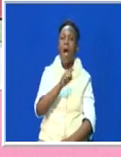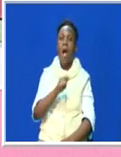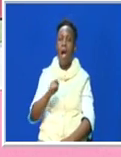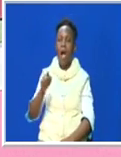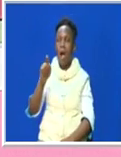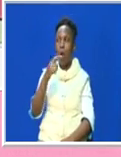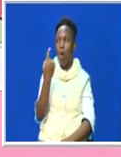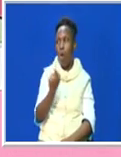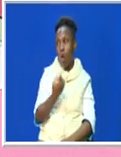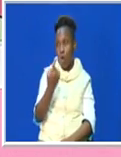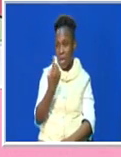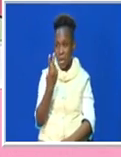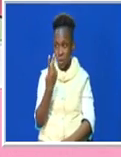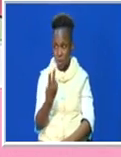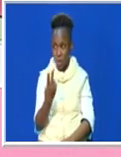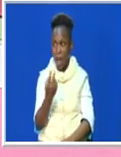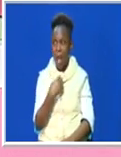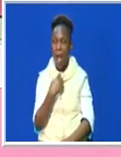I have four triangles